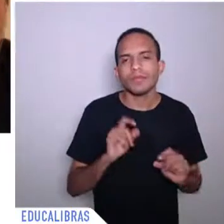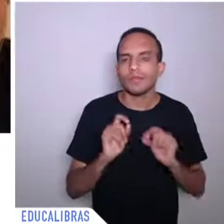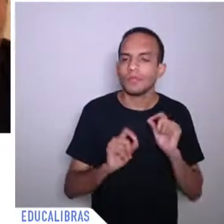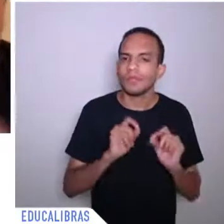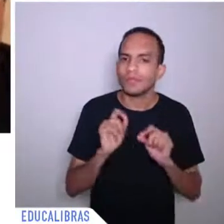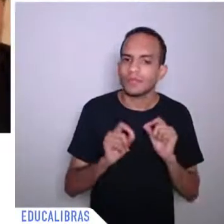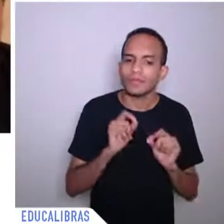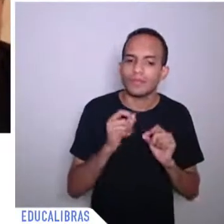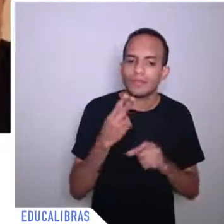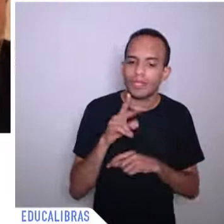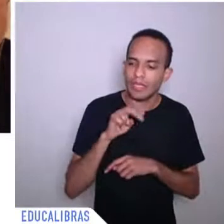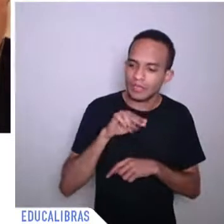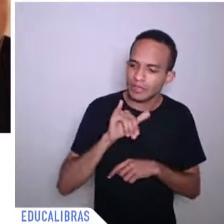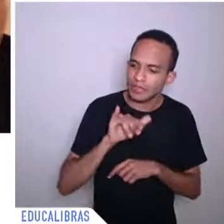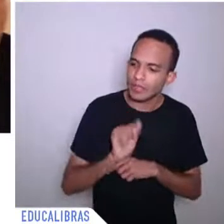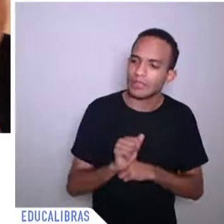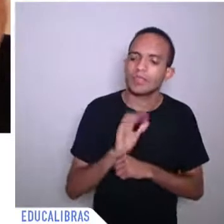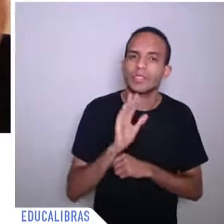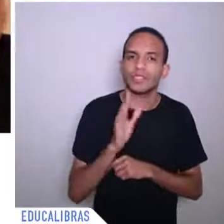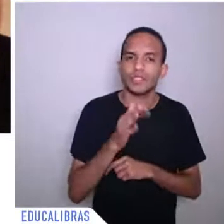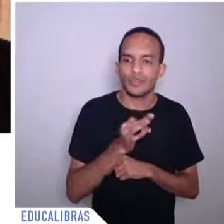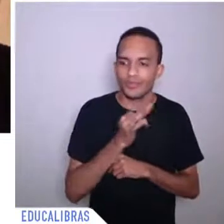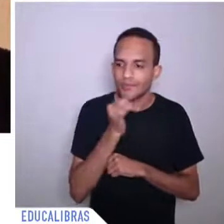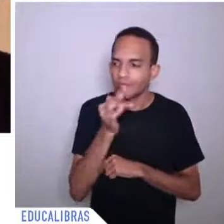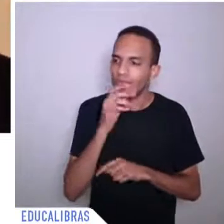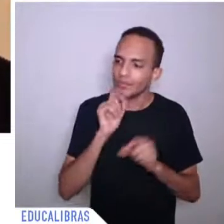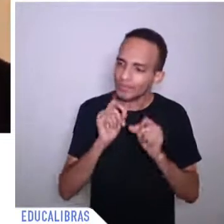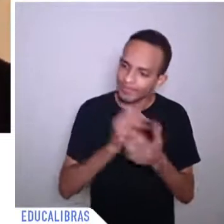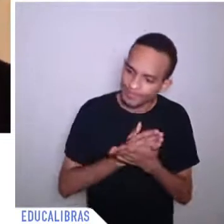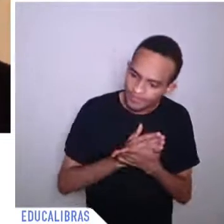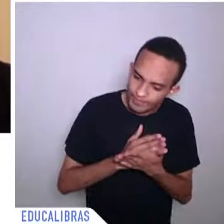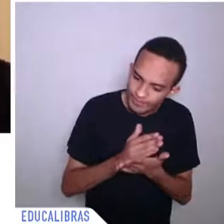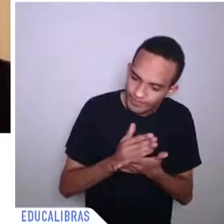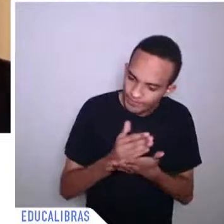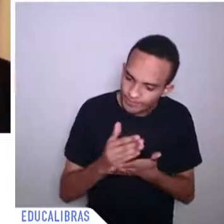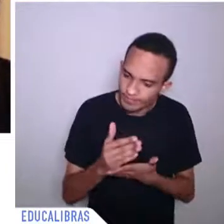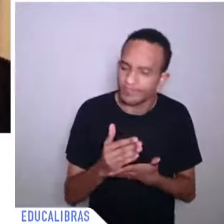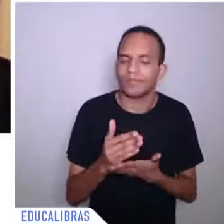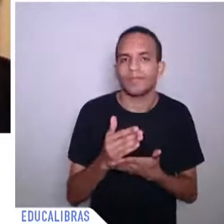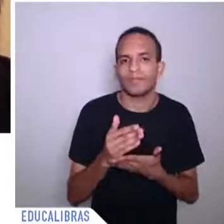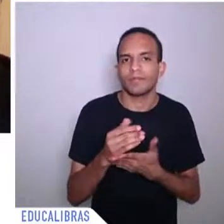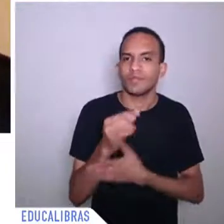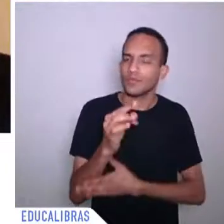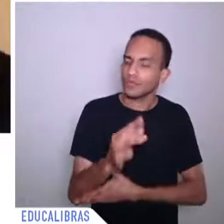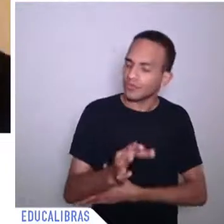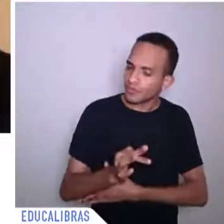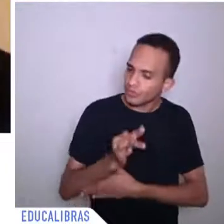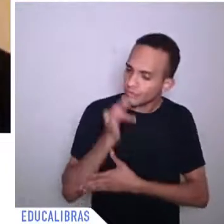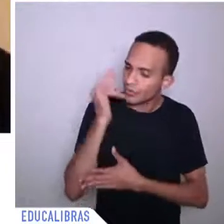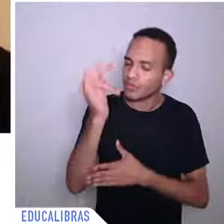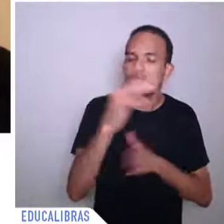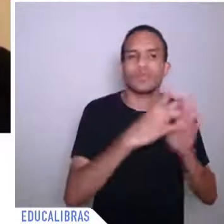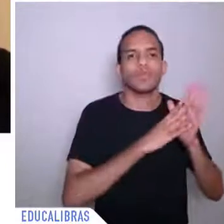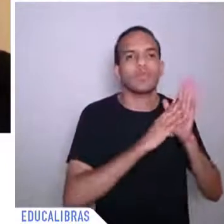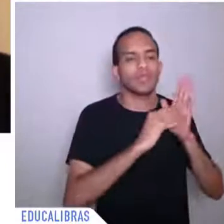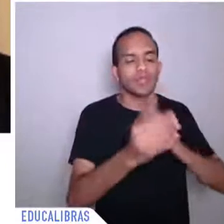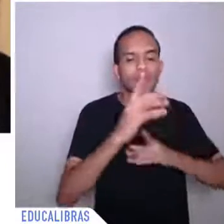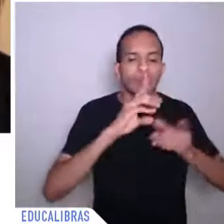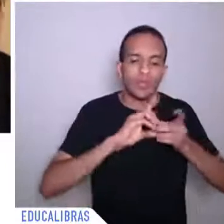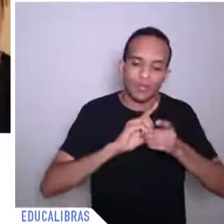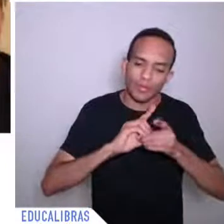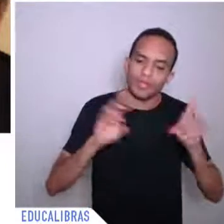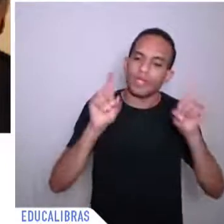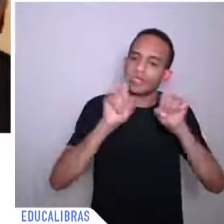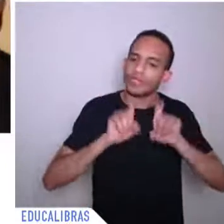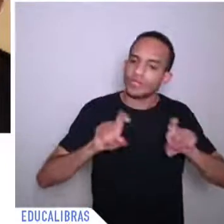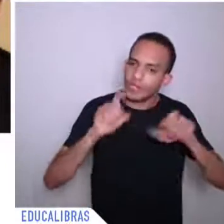future. So probably Nina's thesis could be some sort of embryo for a